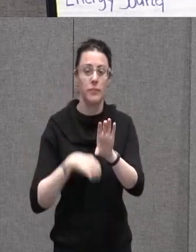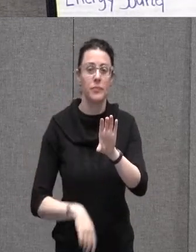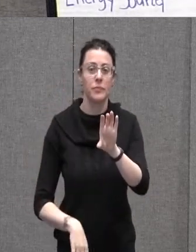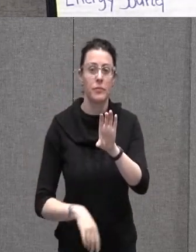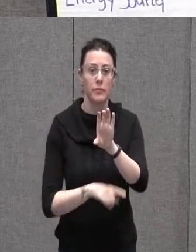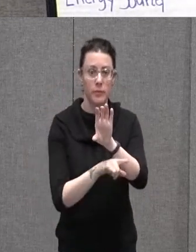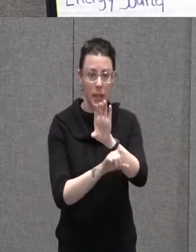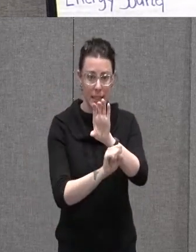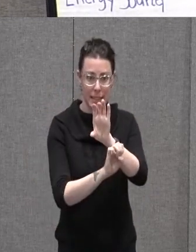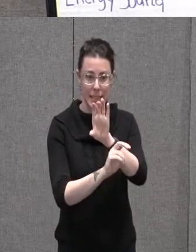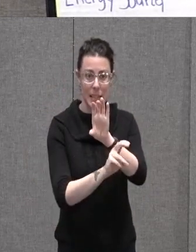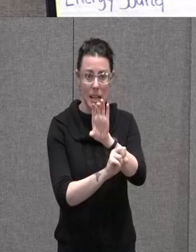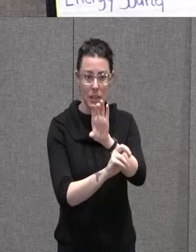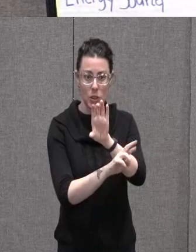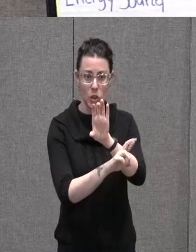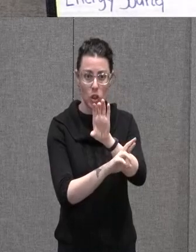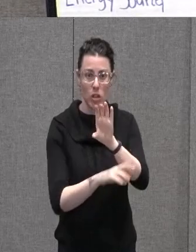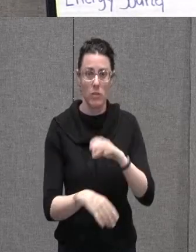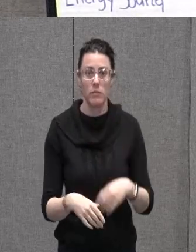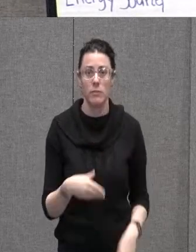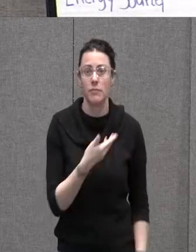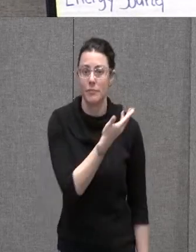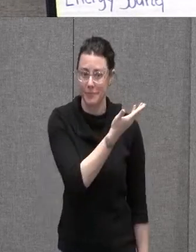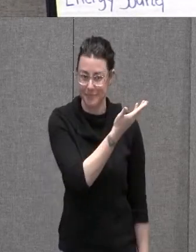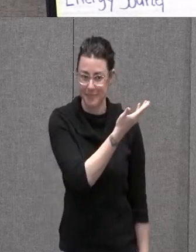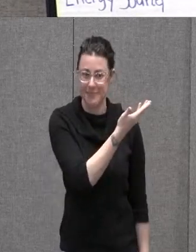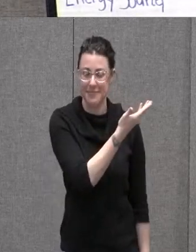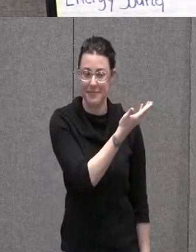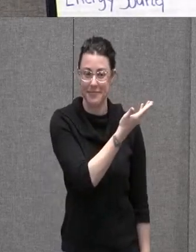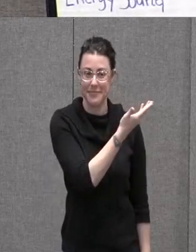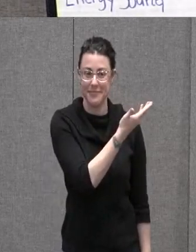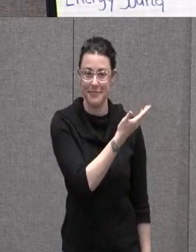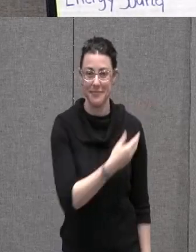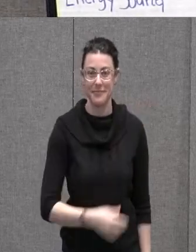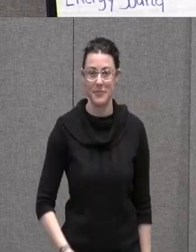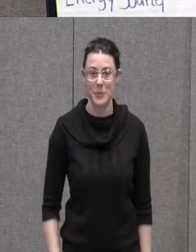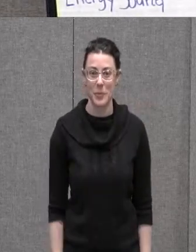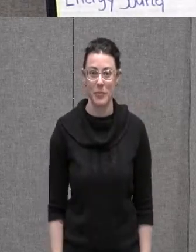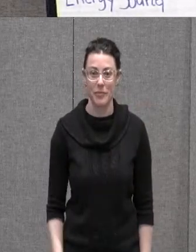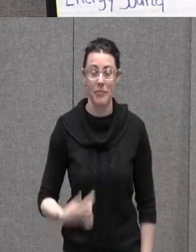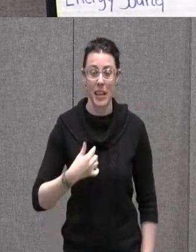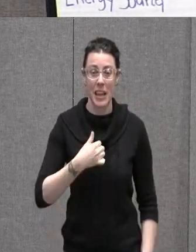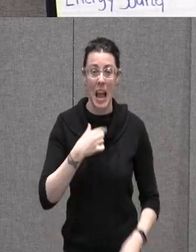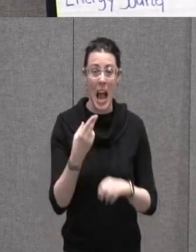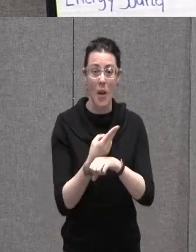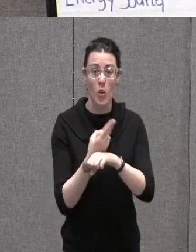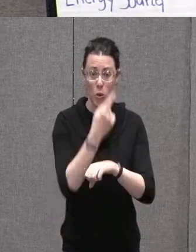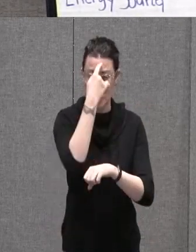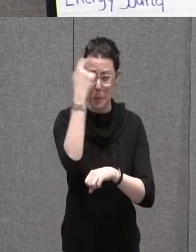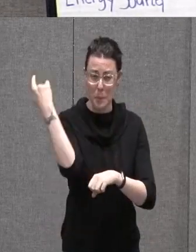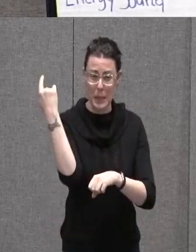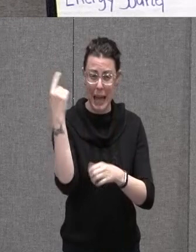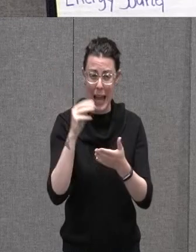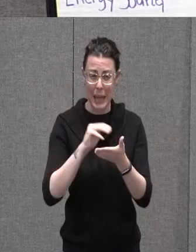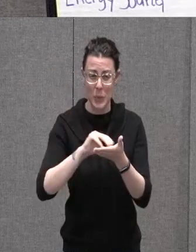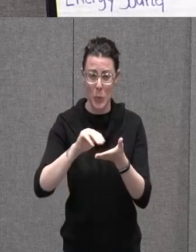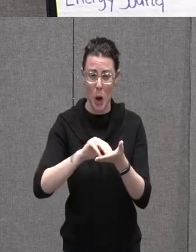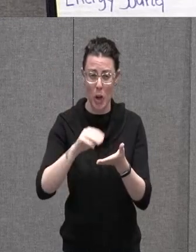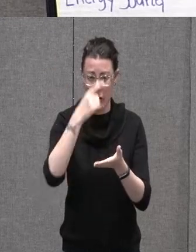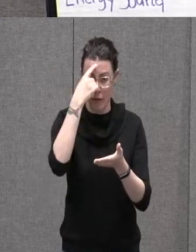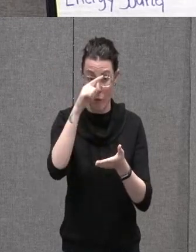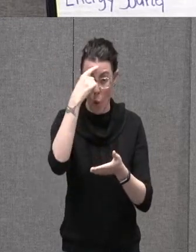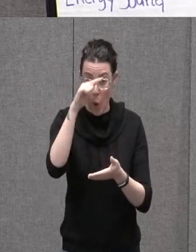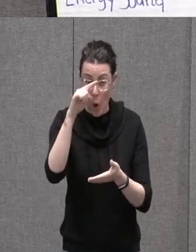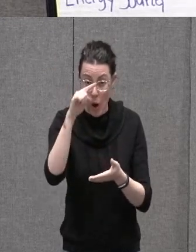sensors. I'm going to put sensors kind of over here. And I'm going to use my black marker just to draw lines